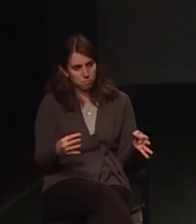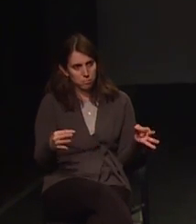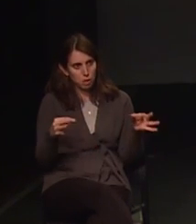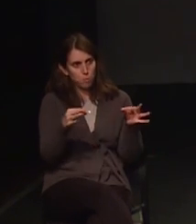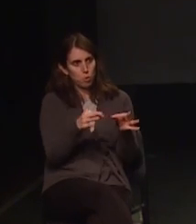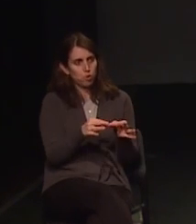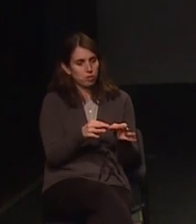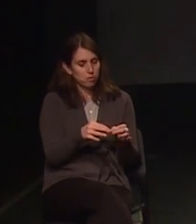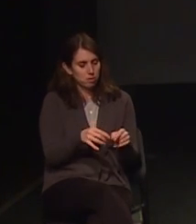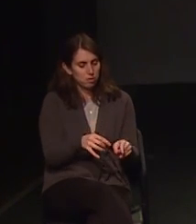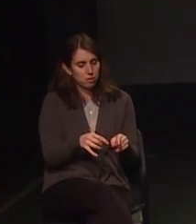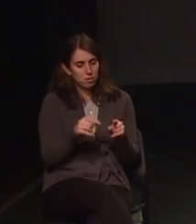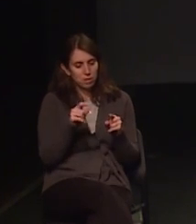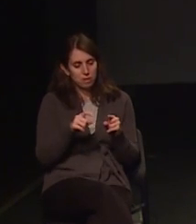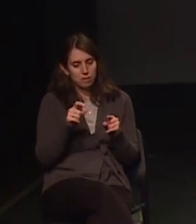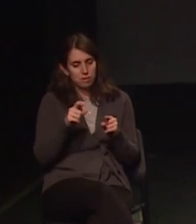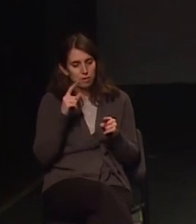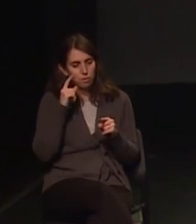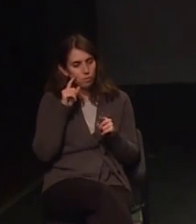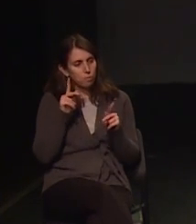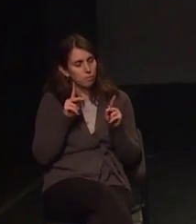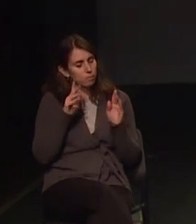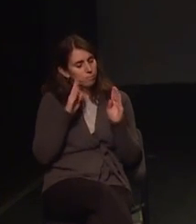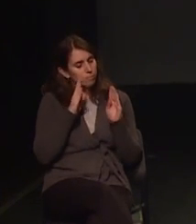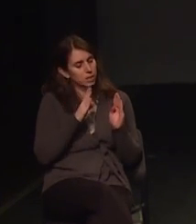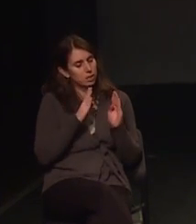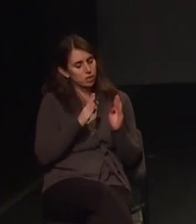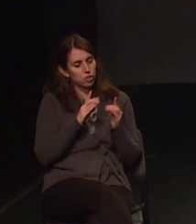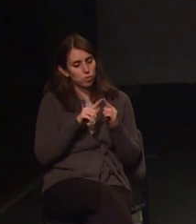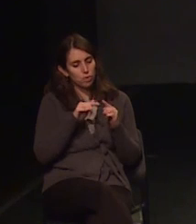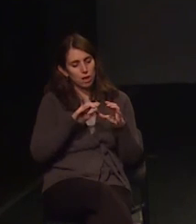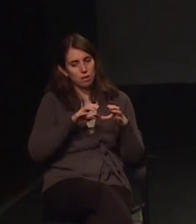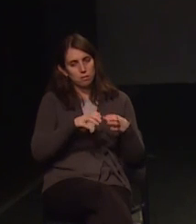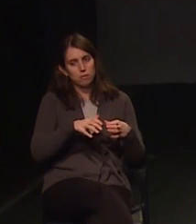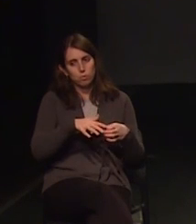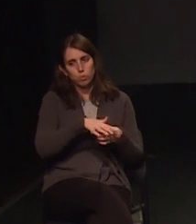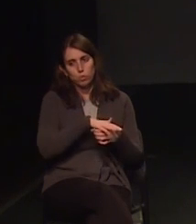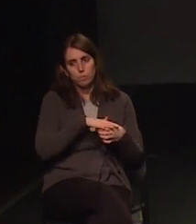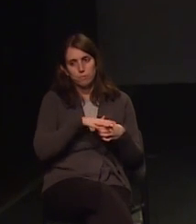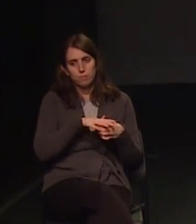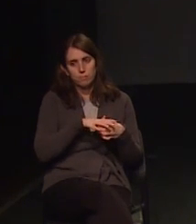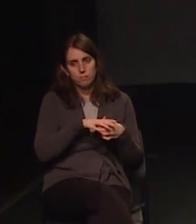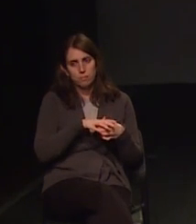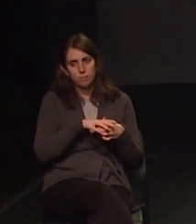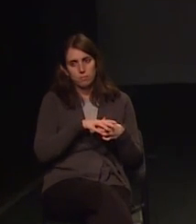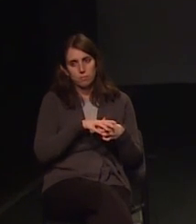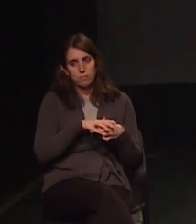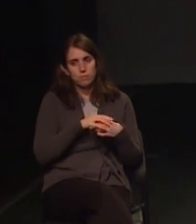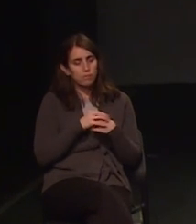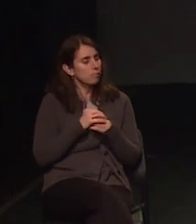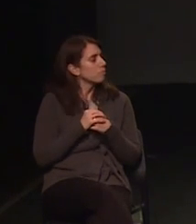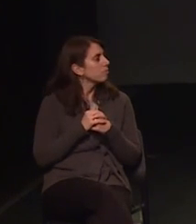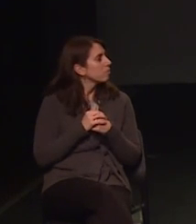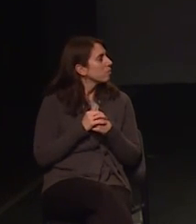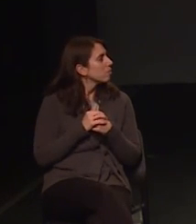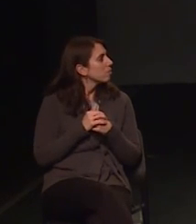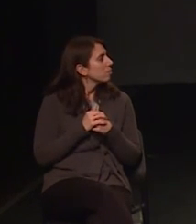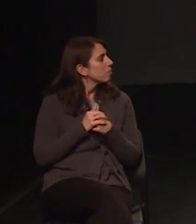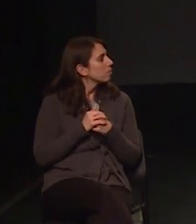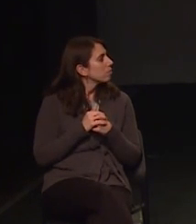necessary for attention to be paid to that constituency group and that form of art?